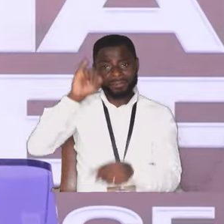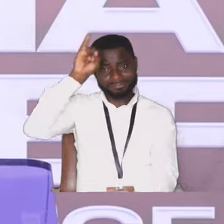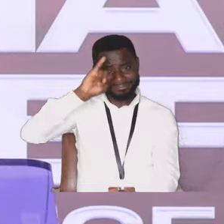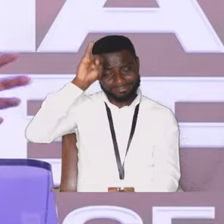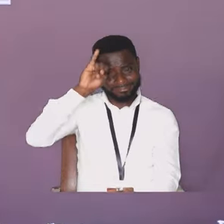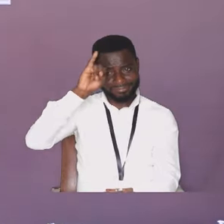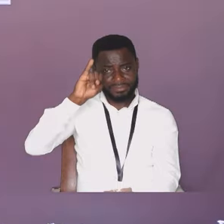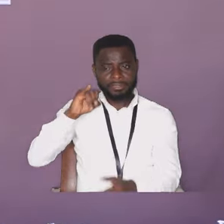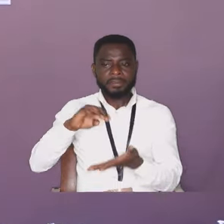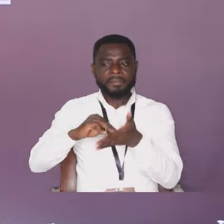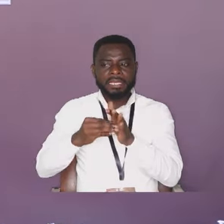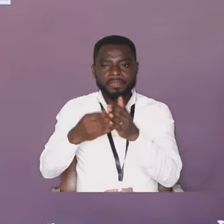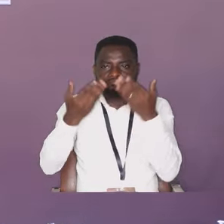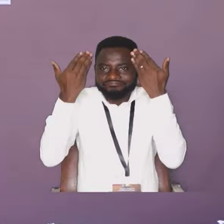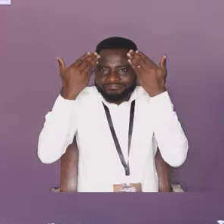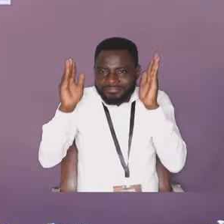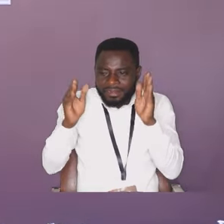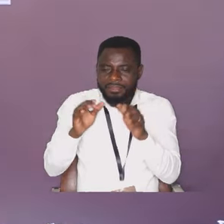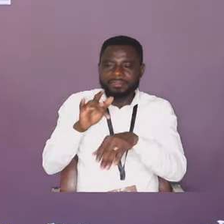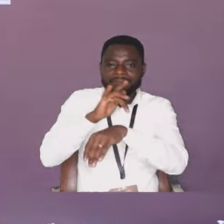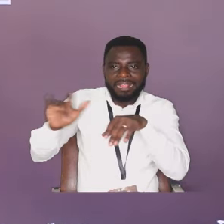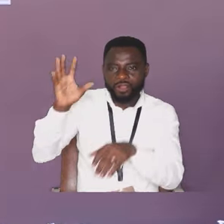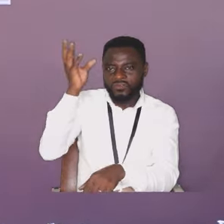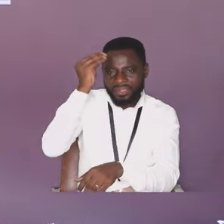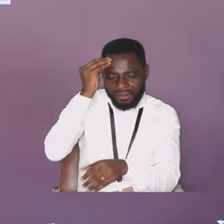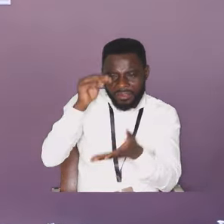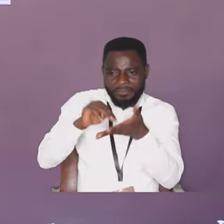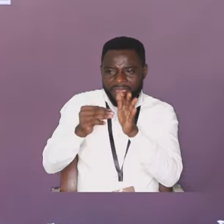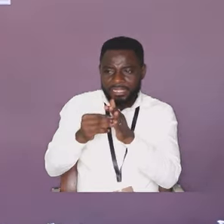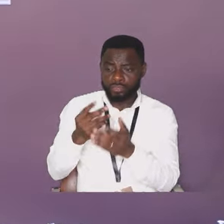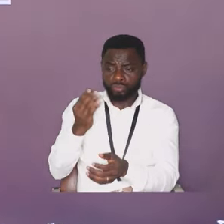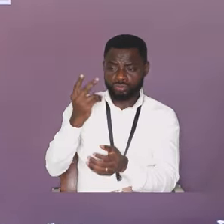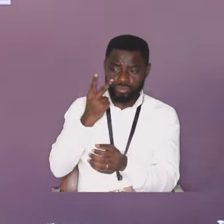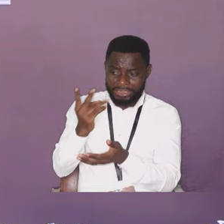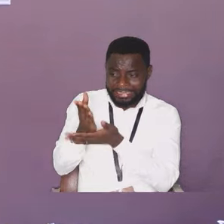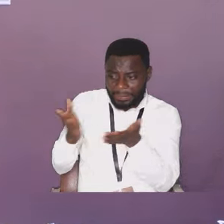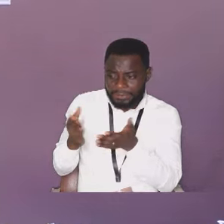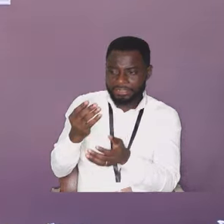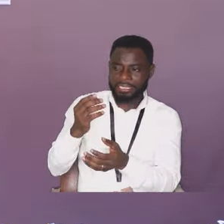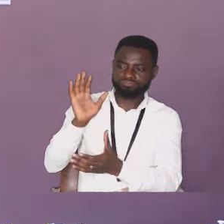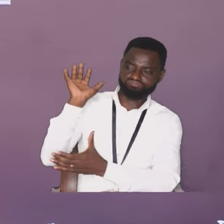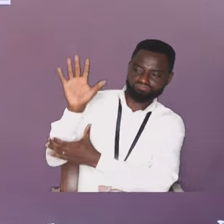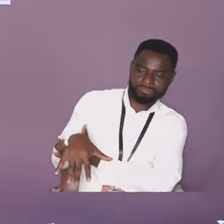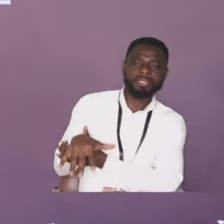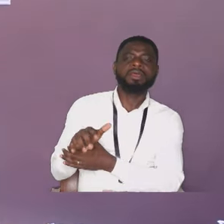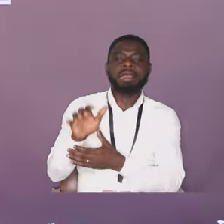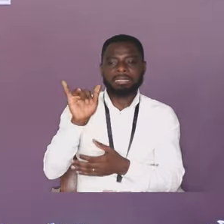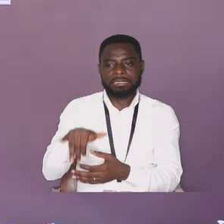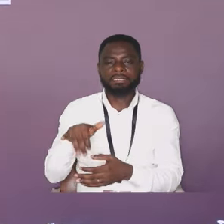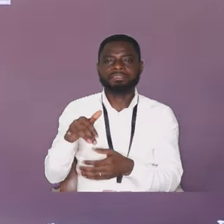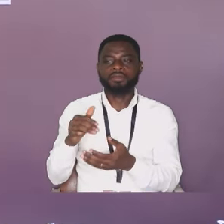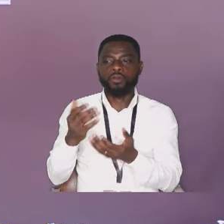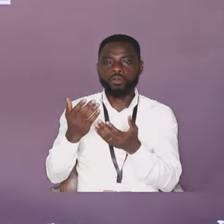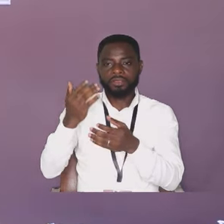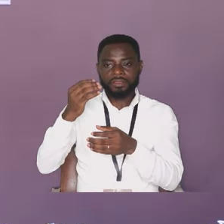about lack of awareness. You are talking about ignoring a legitimate signal. And then also lack of